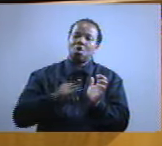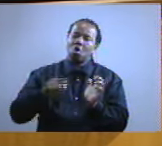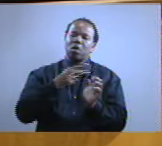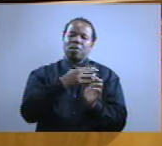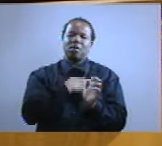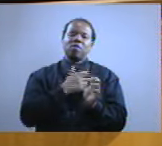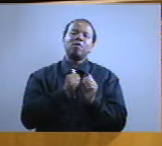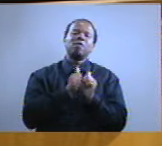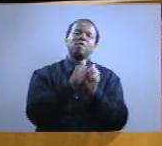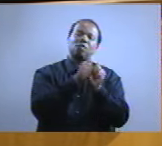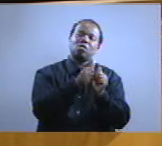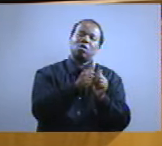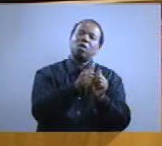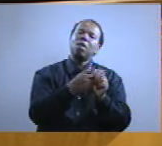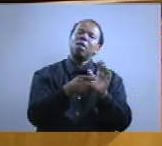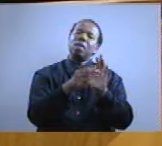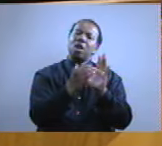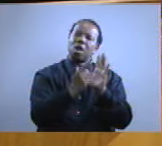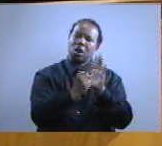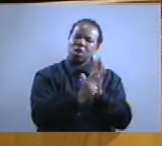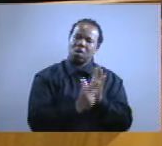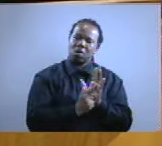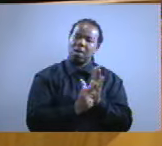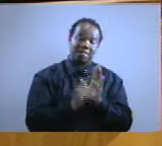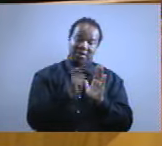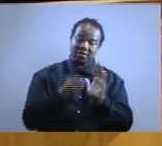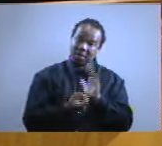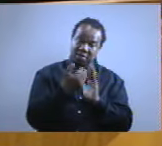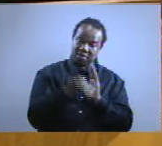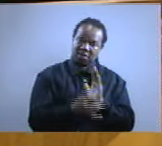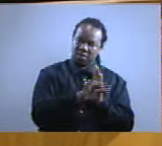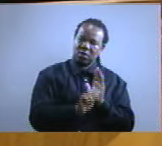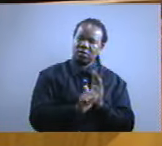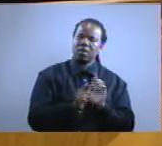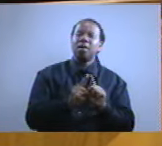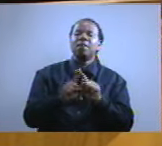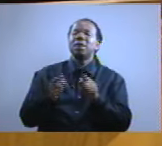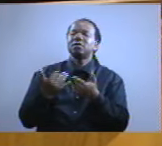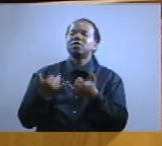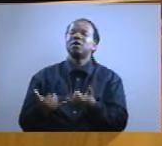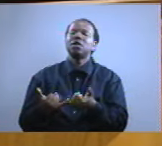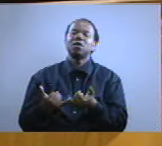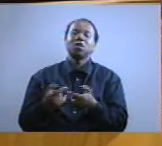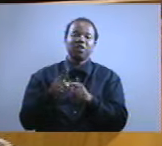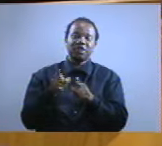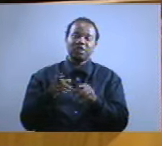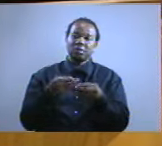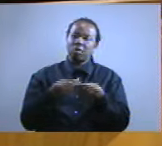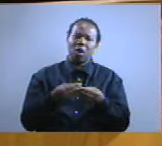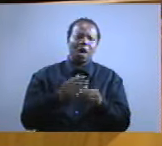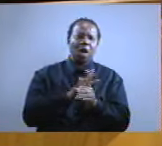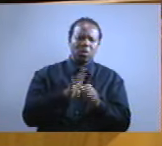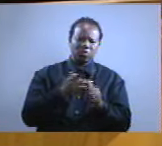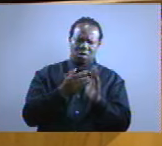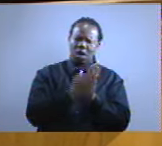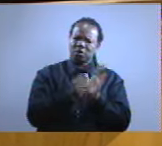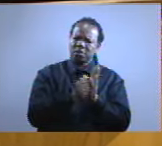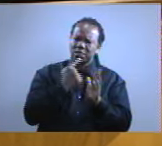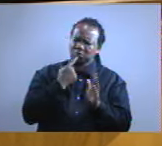are not there yet. Therefore, laws such as the Employment Equity Amendment Bill should not be made for punitive reasons driven